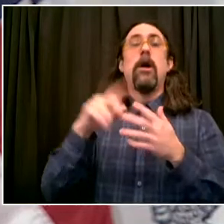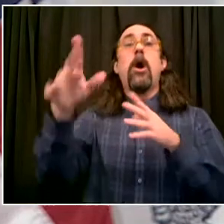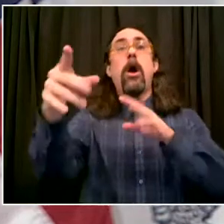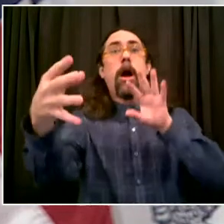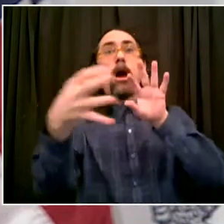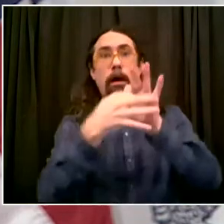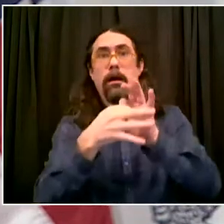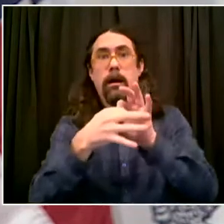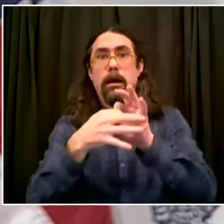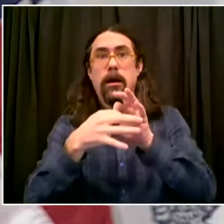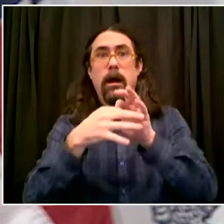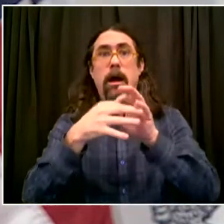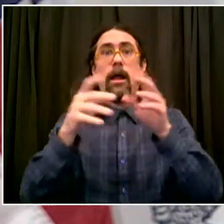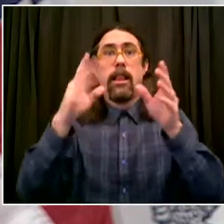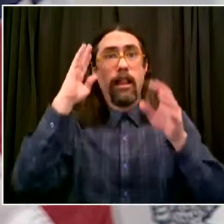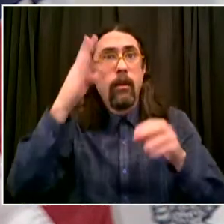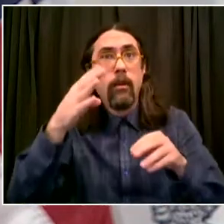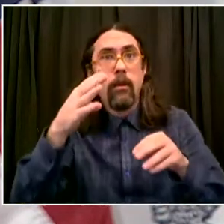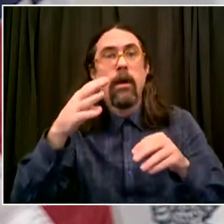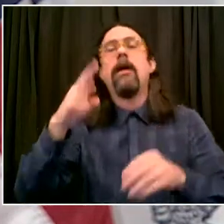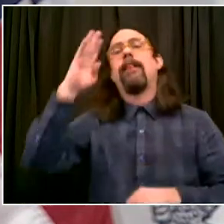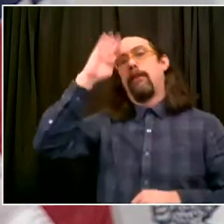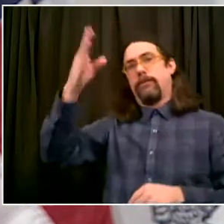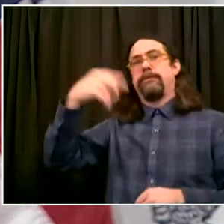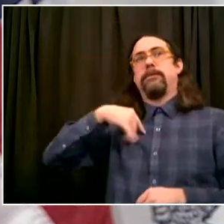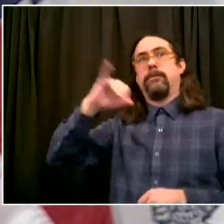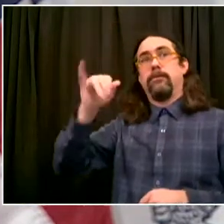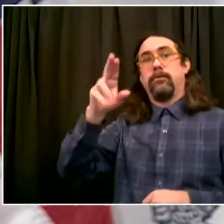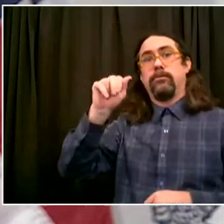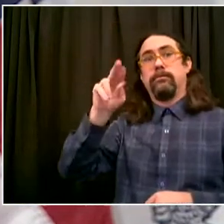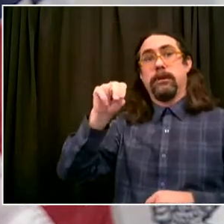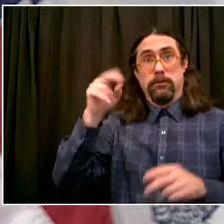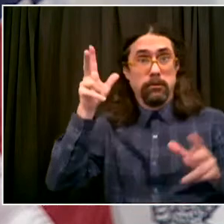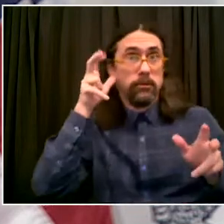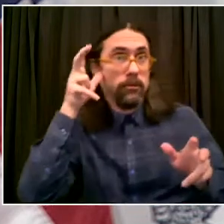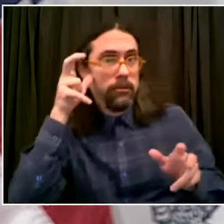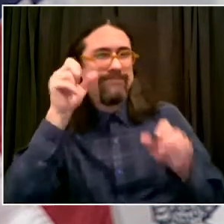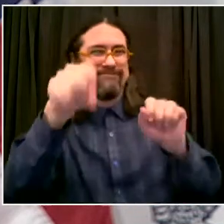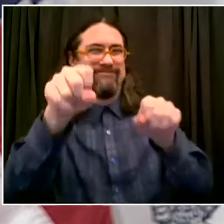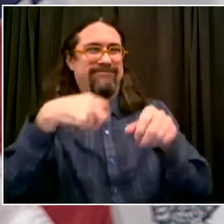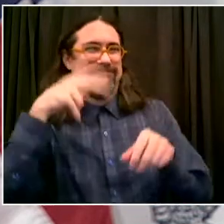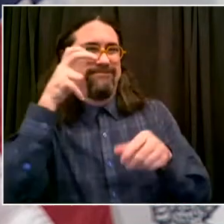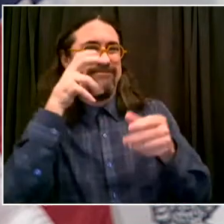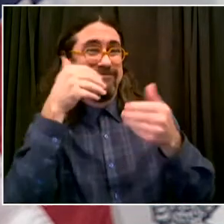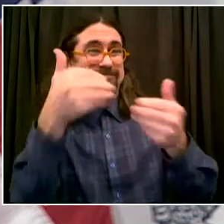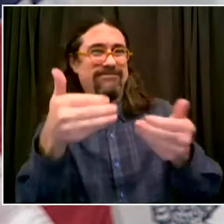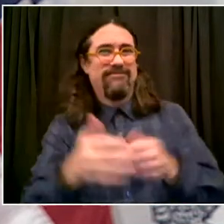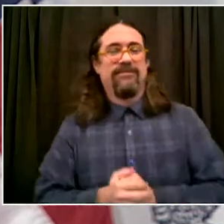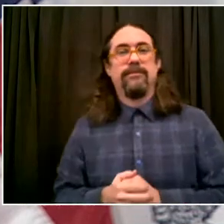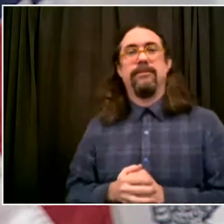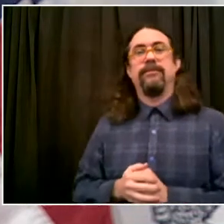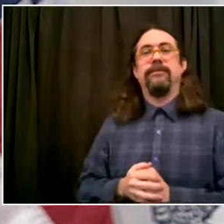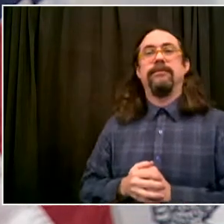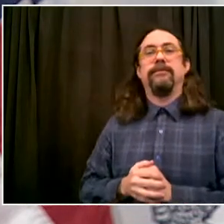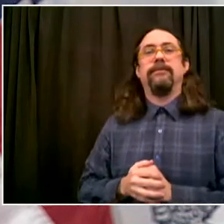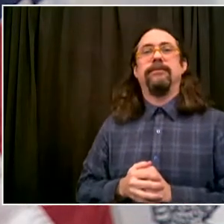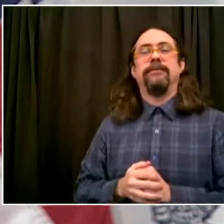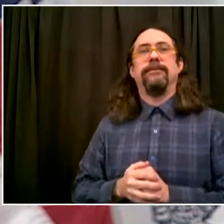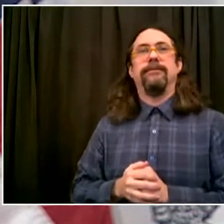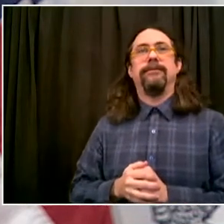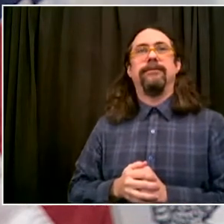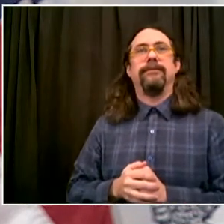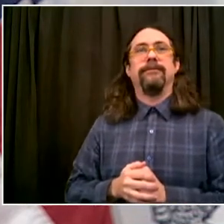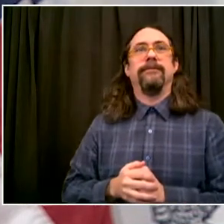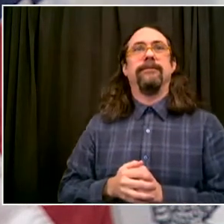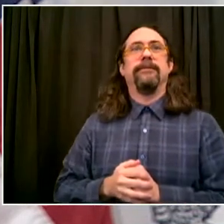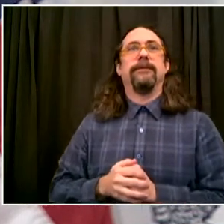Yes, how are you? Very good. Can you hear me now? Very Sí, good, ¿cómo thank you. estás? Muy bien, gracias. Mr. Mayor, about half